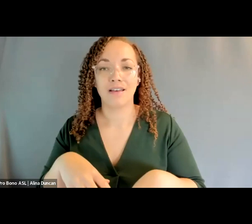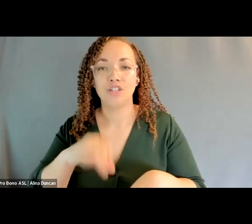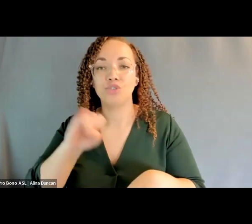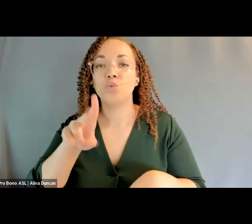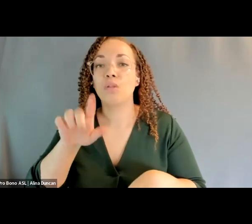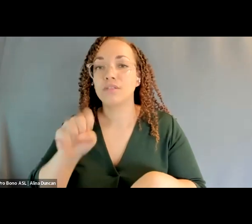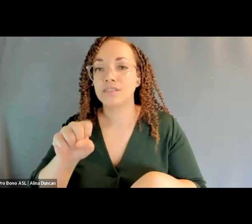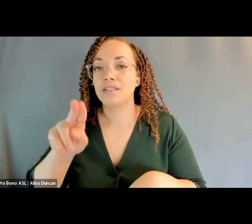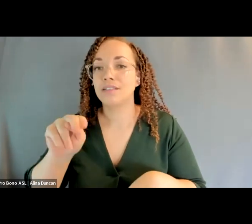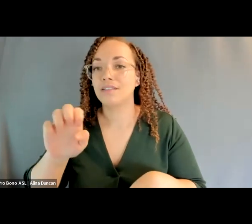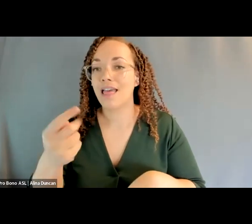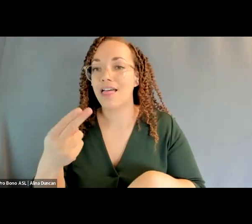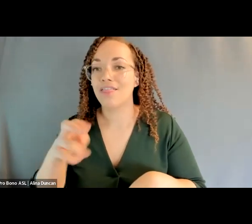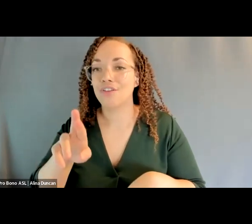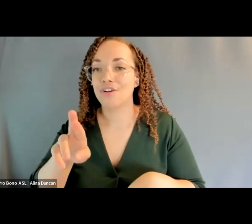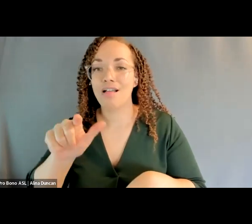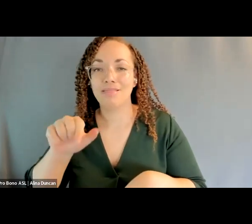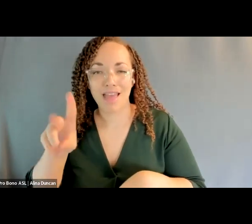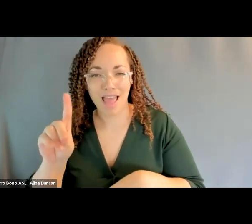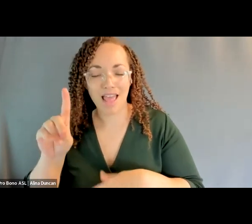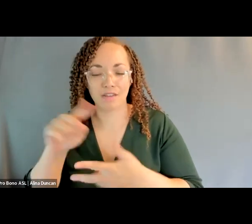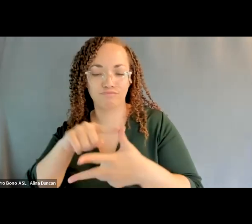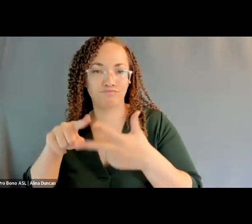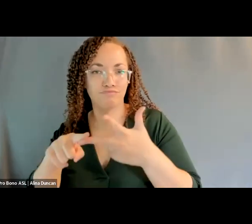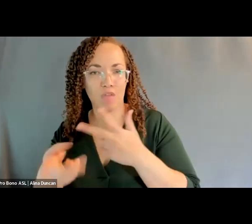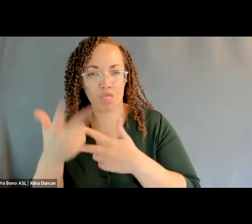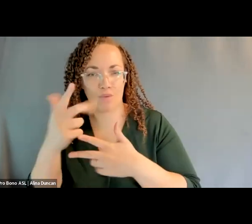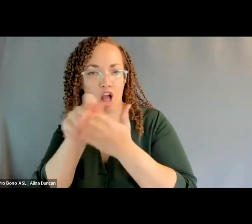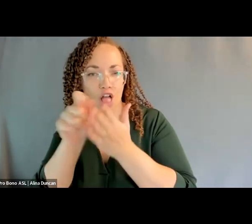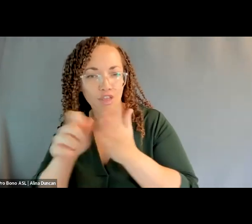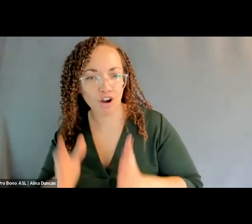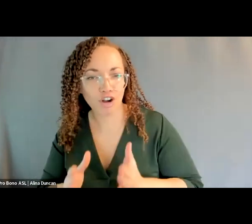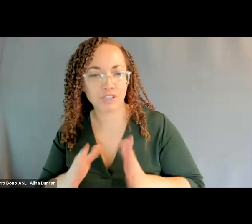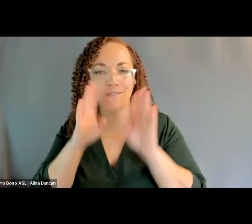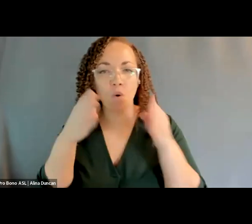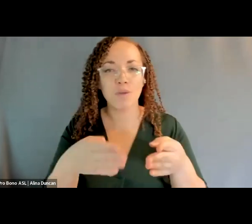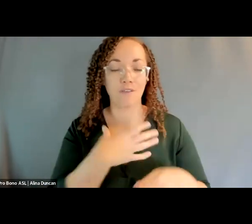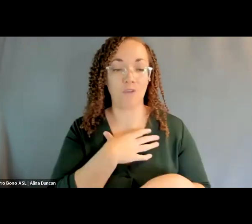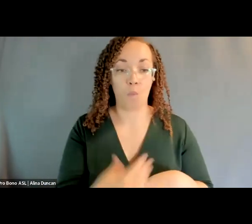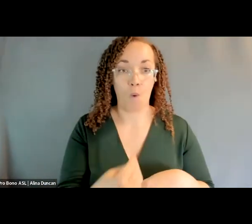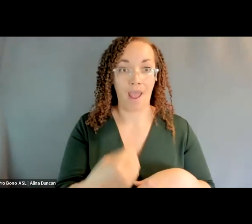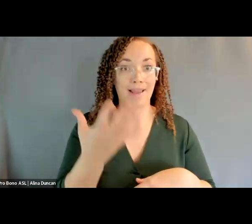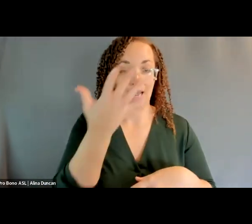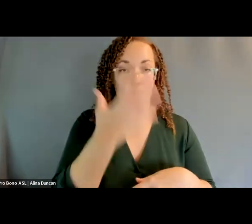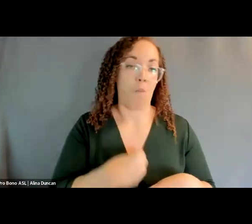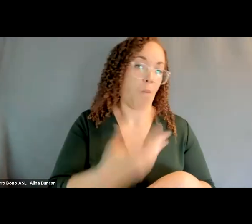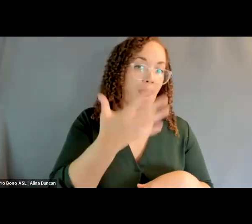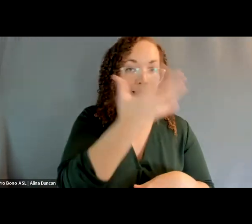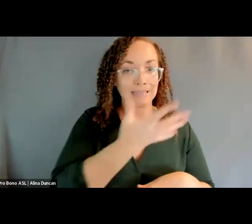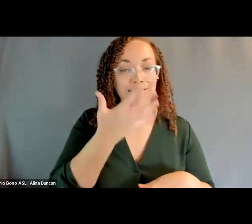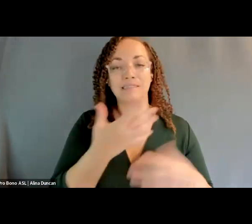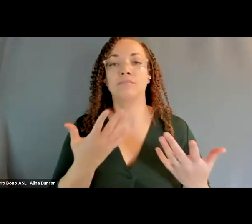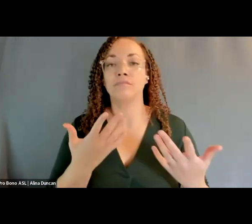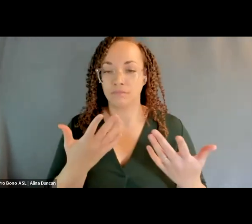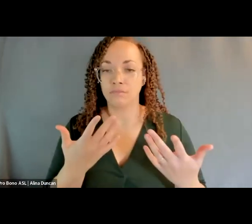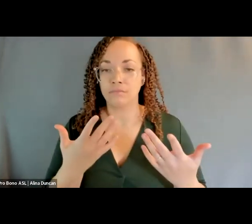Helena Hansen and David Herzberg. By looking at the role of whiteness in the opioid crisis, Whiteout shows how racial